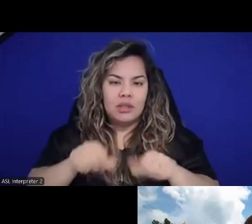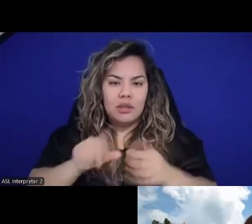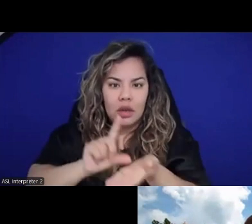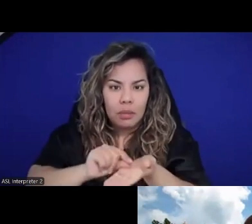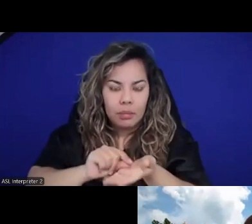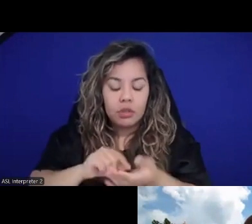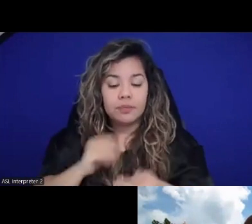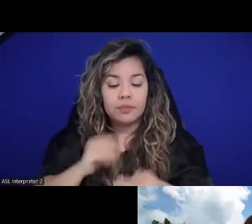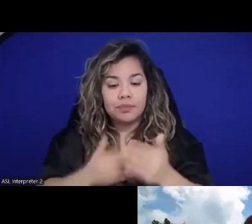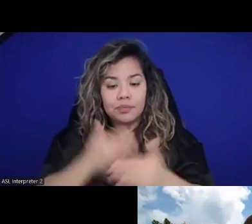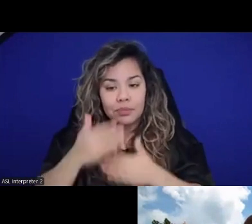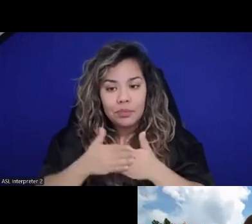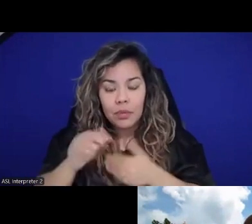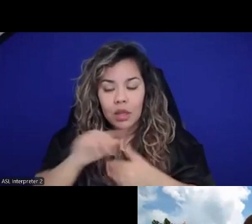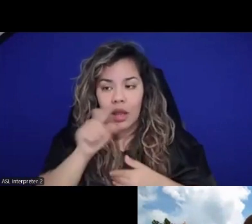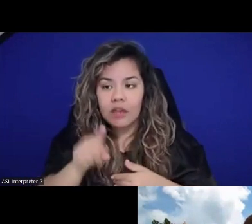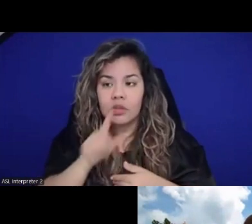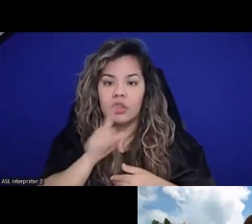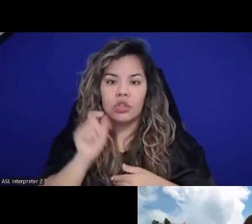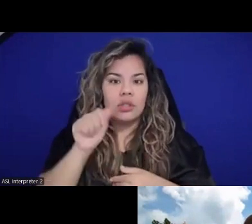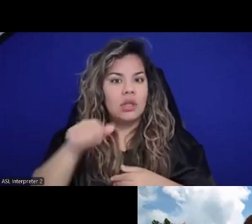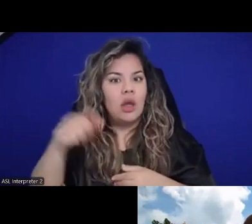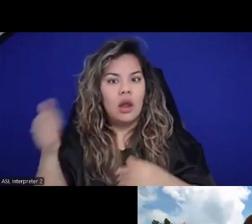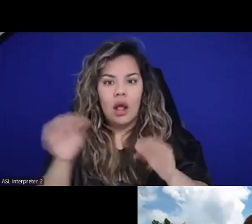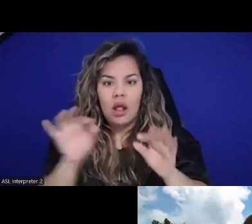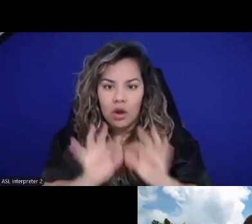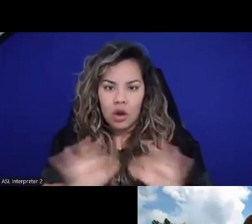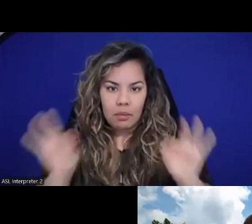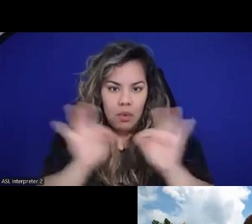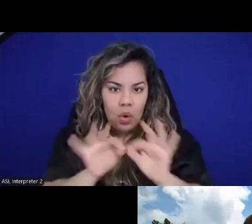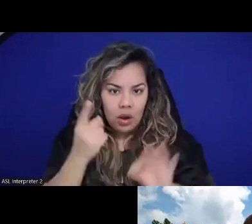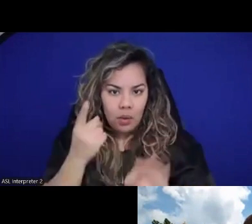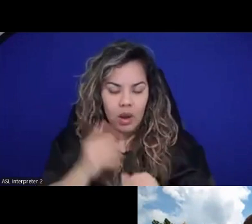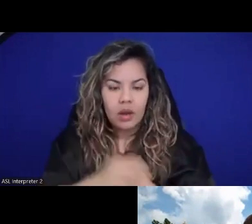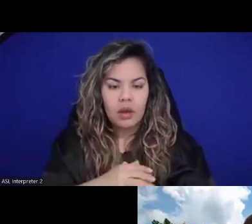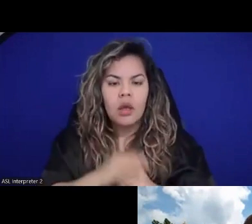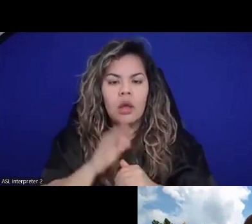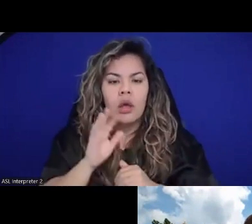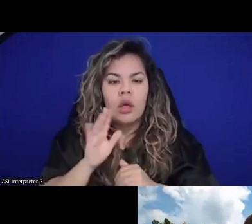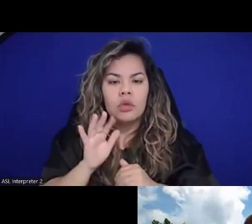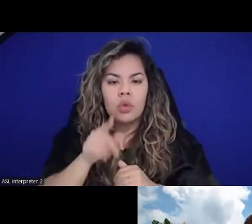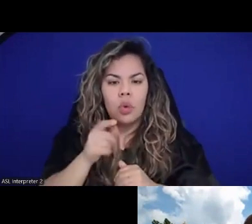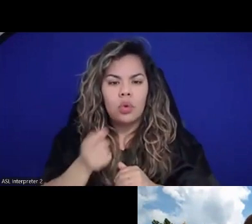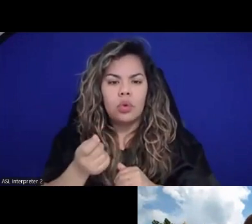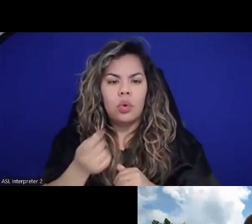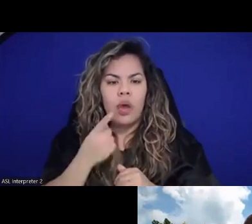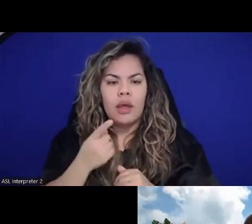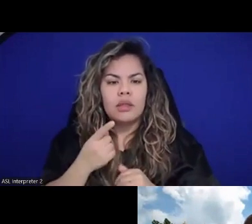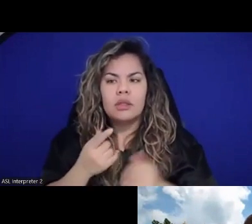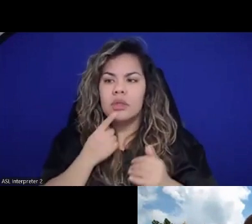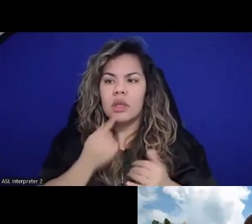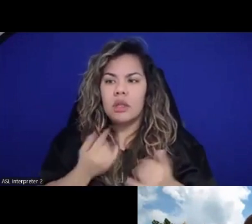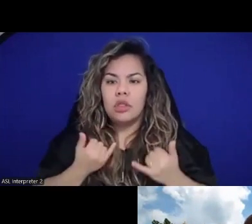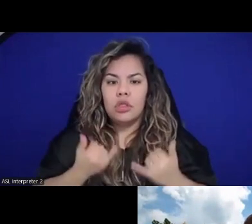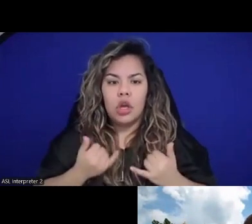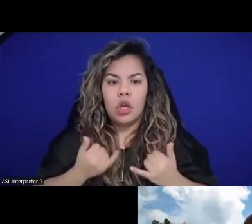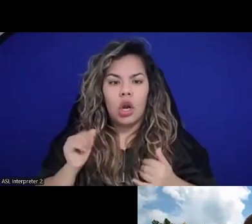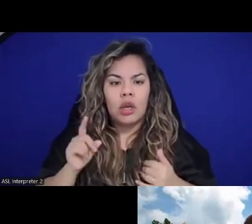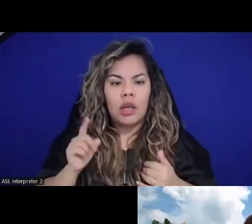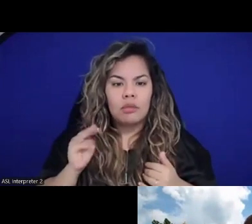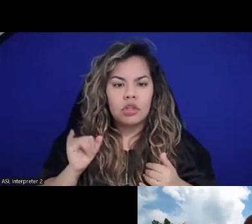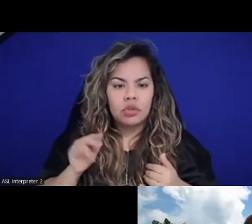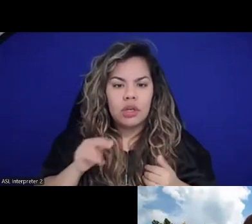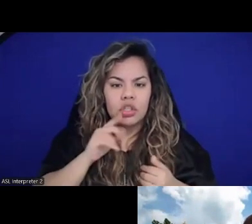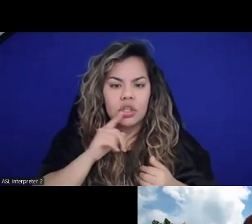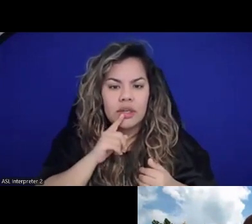is another very important one. So you asked, the current administration is opposed to all things DEI.